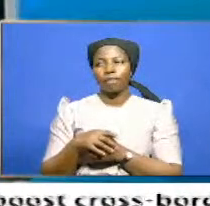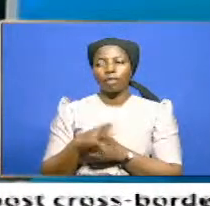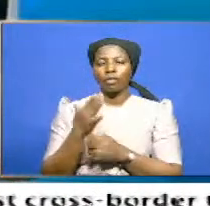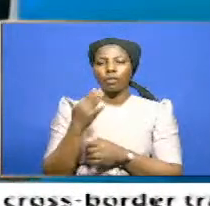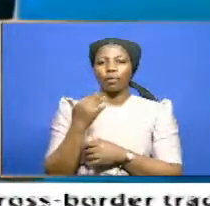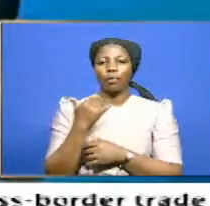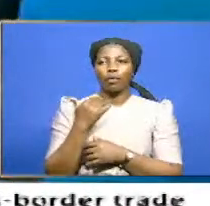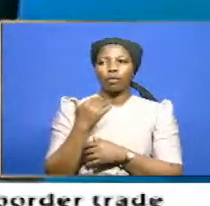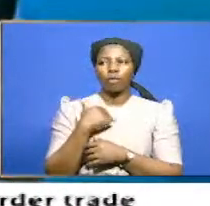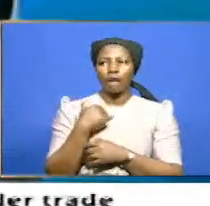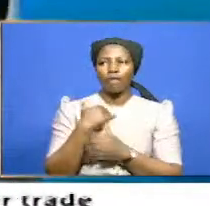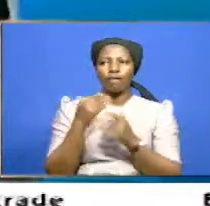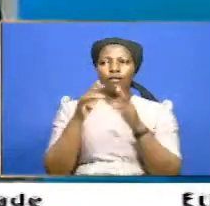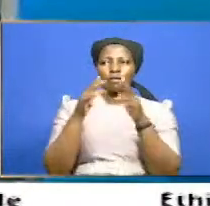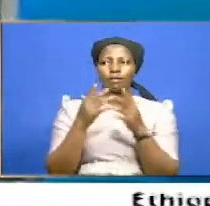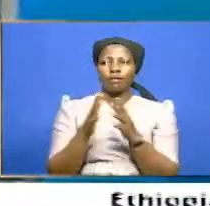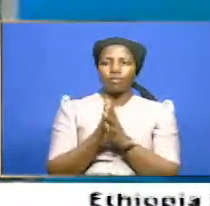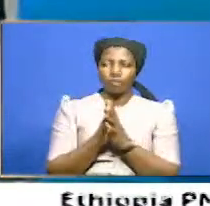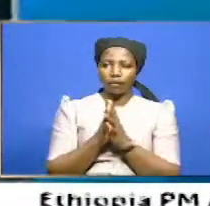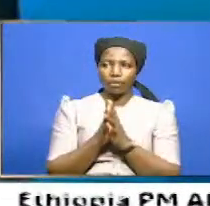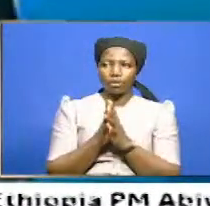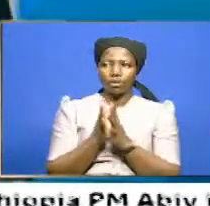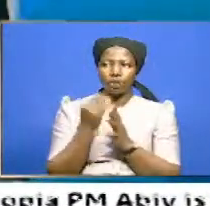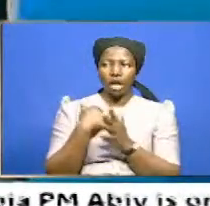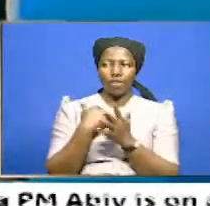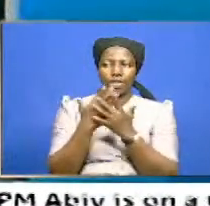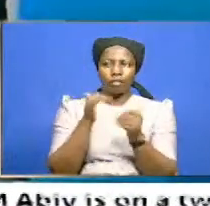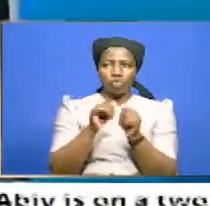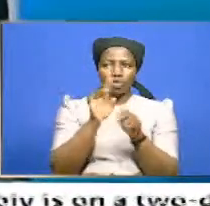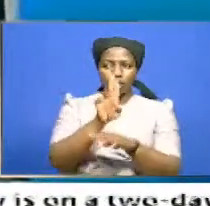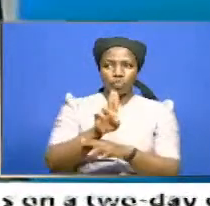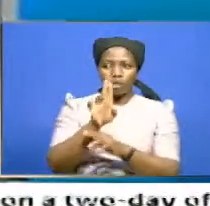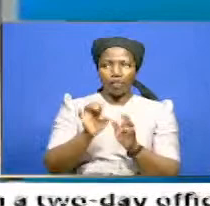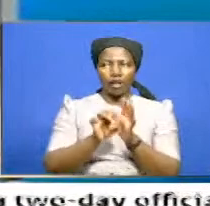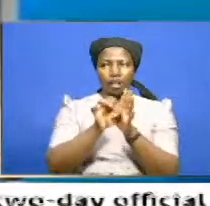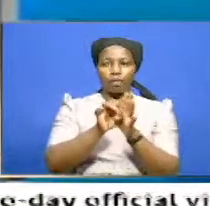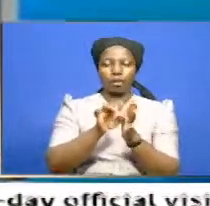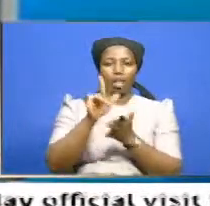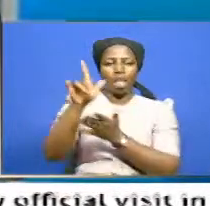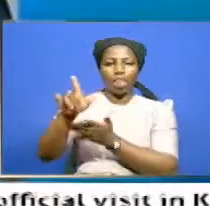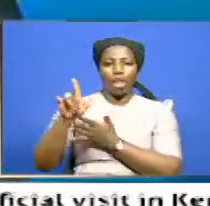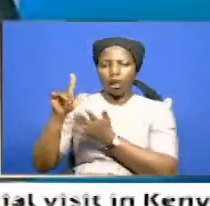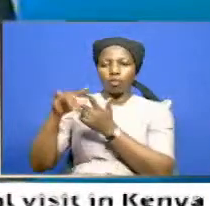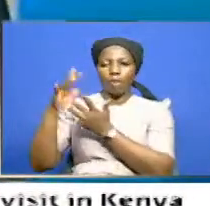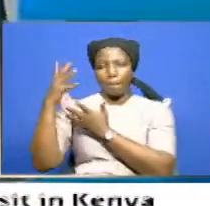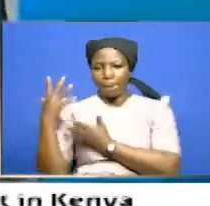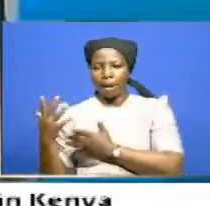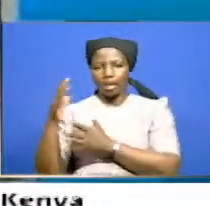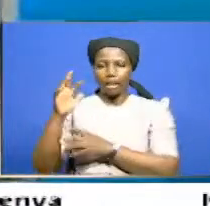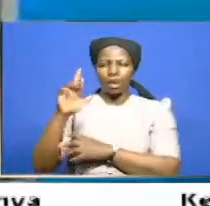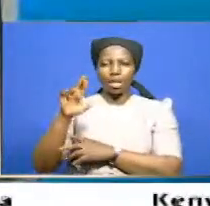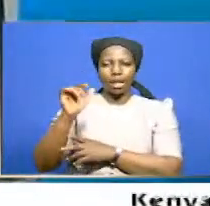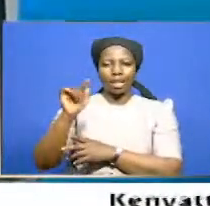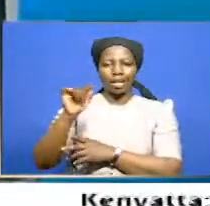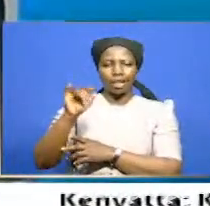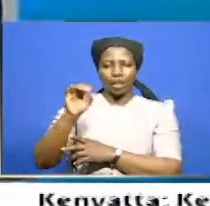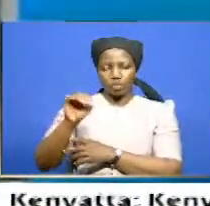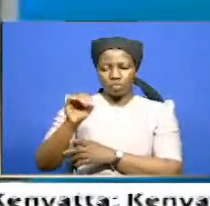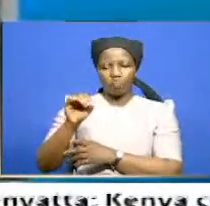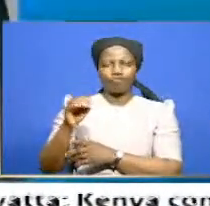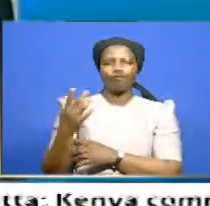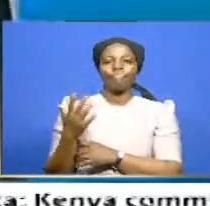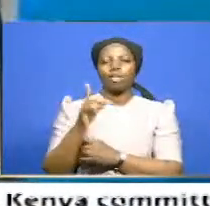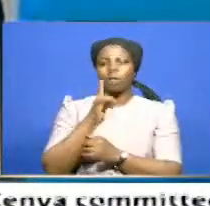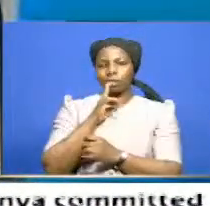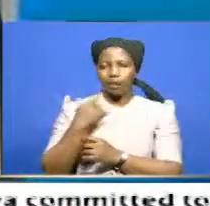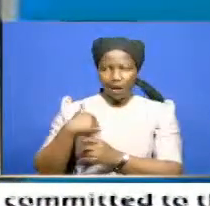there are issues that we use. A good example is the debt to burden ratios and all that. So